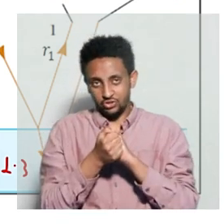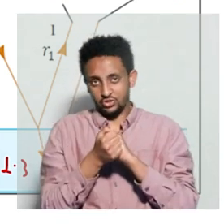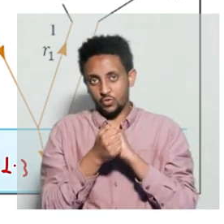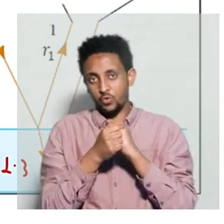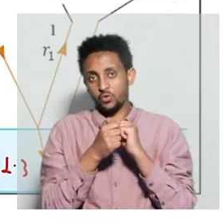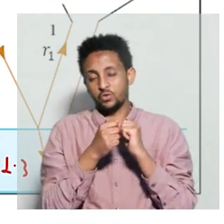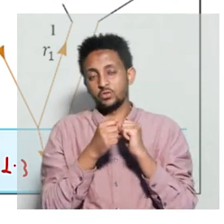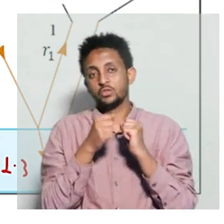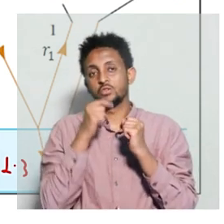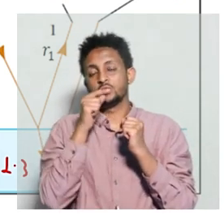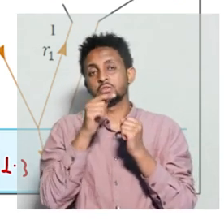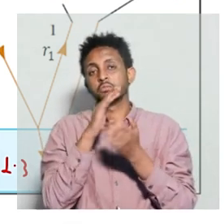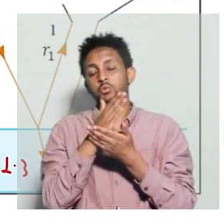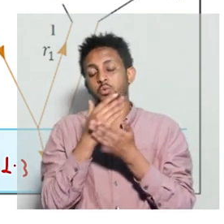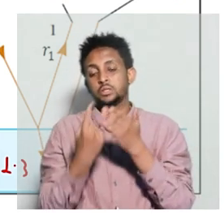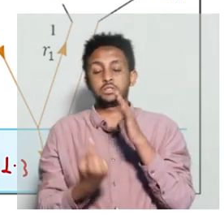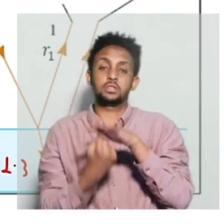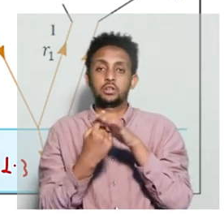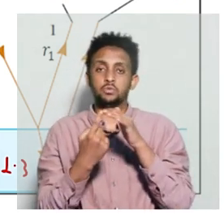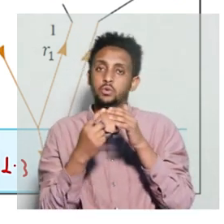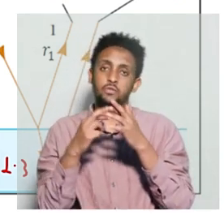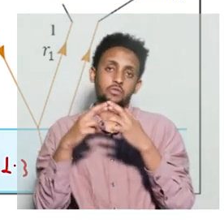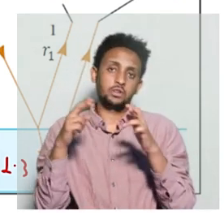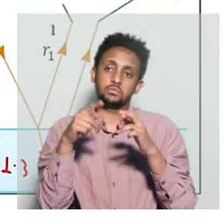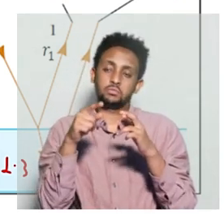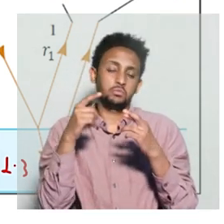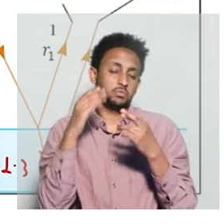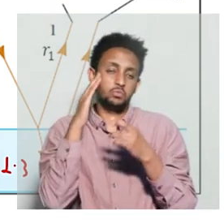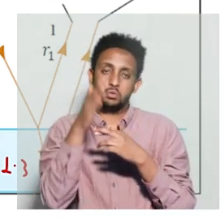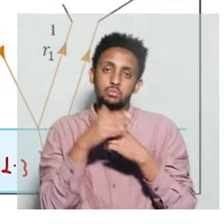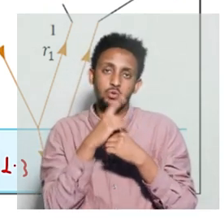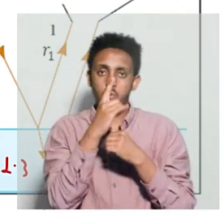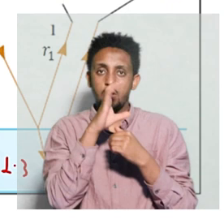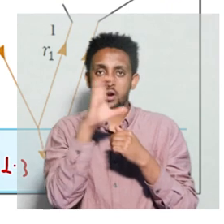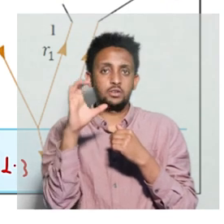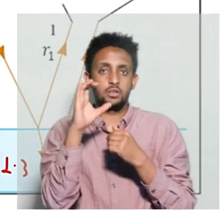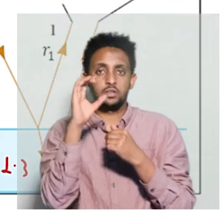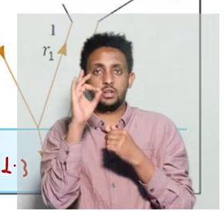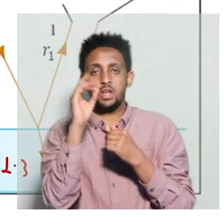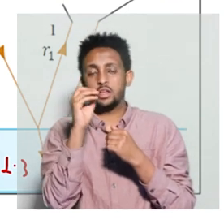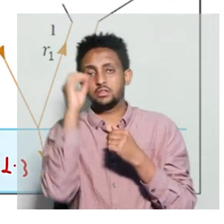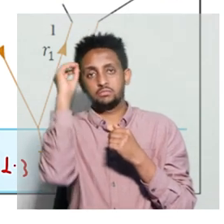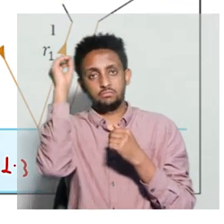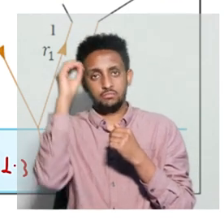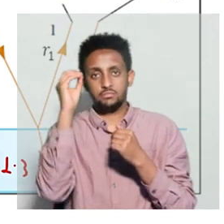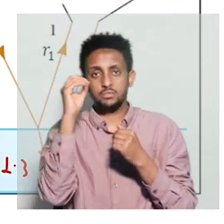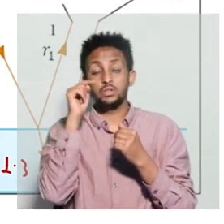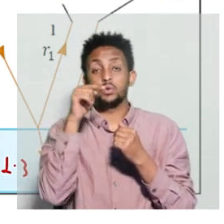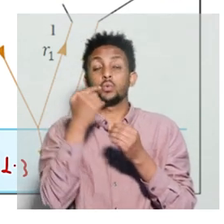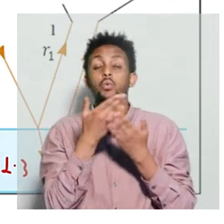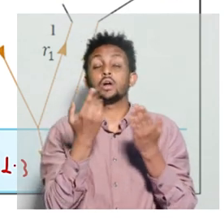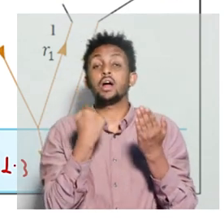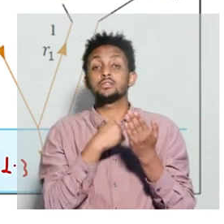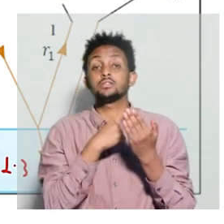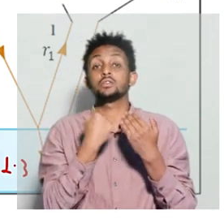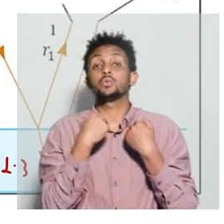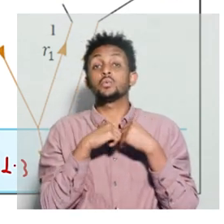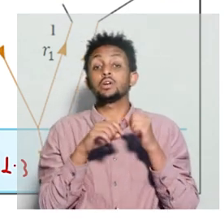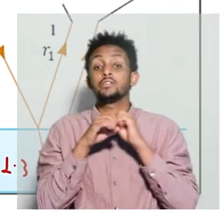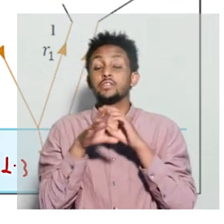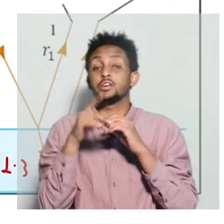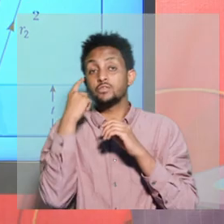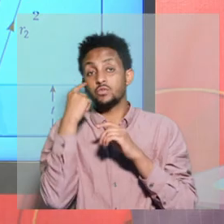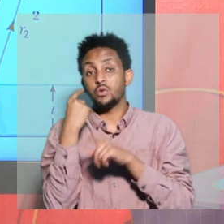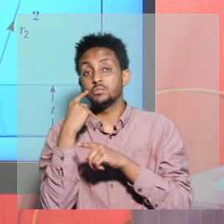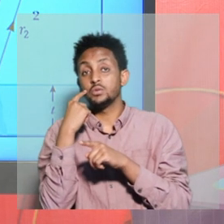change. Between the incident and reflected wave, there will be 180 degree phase shift. Whereas as it is reflected